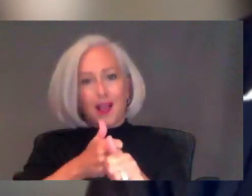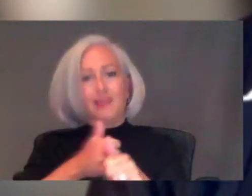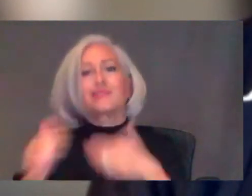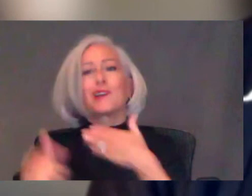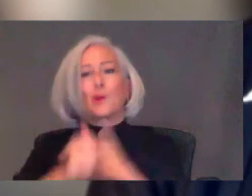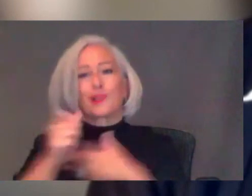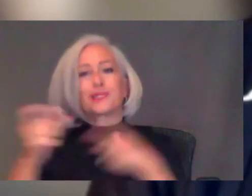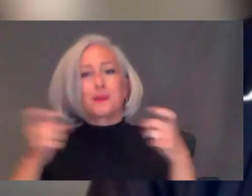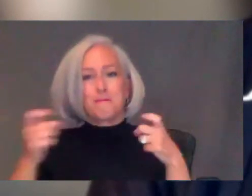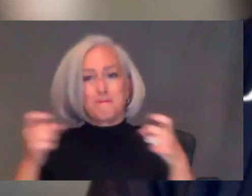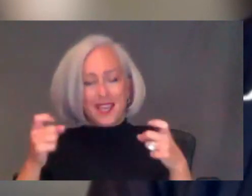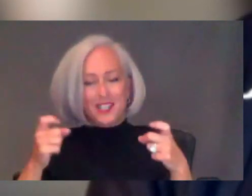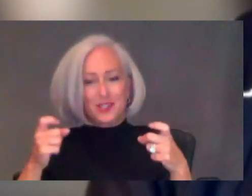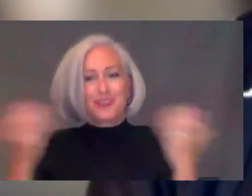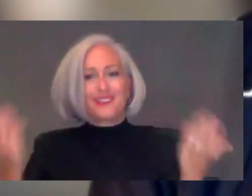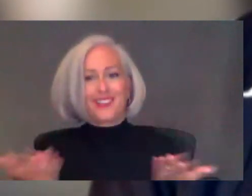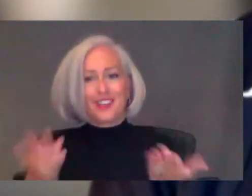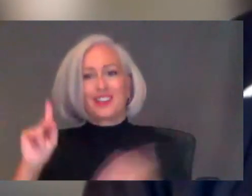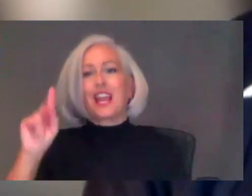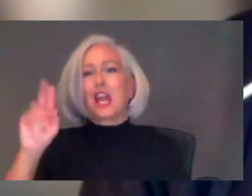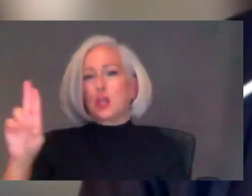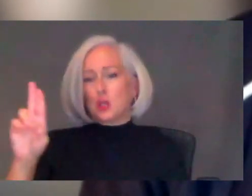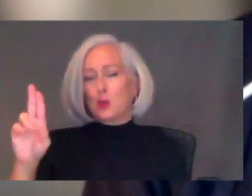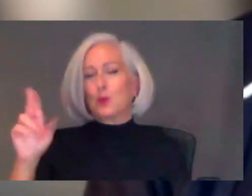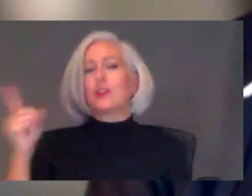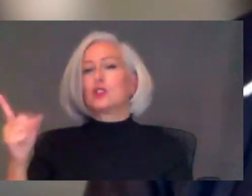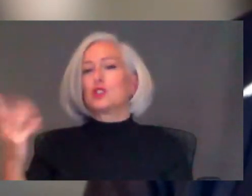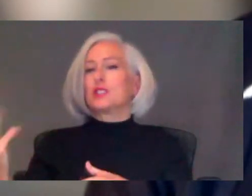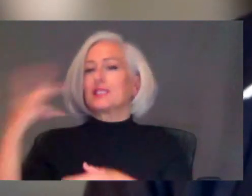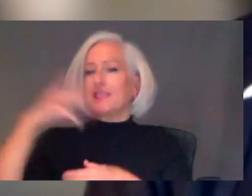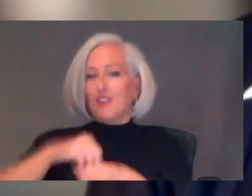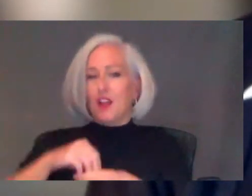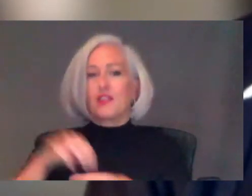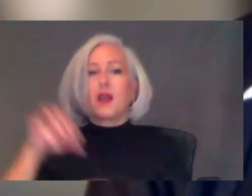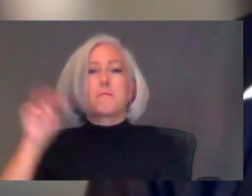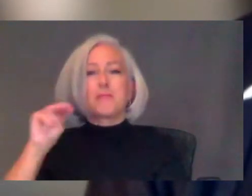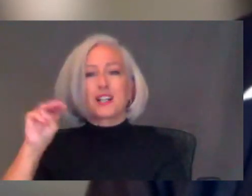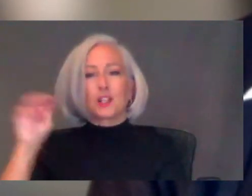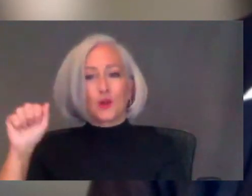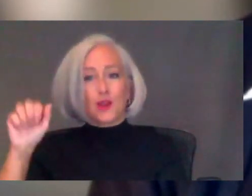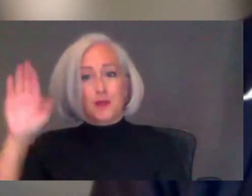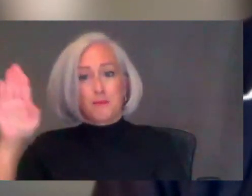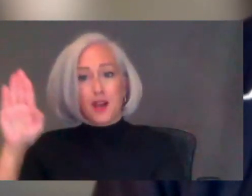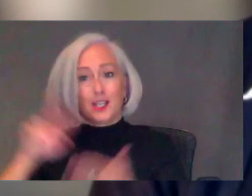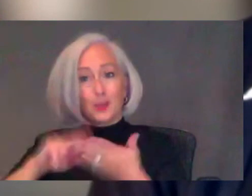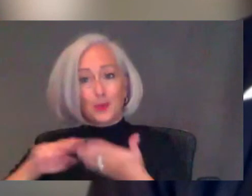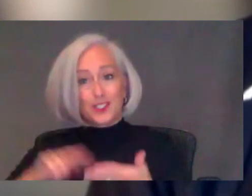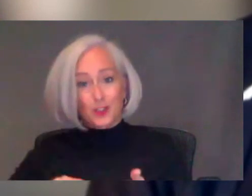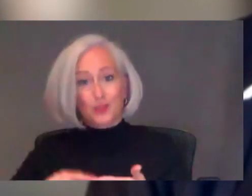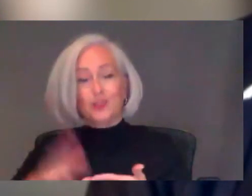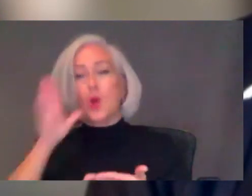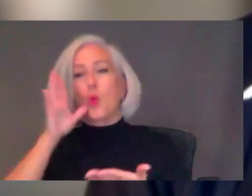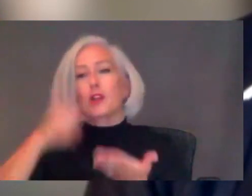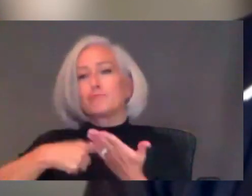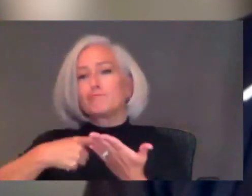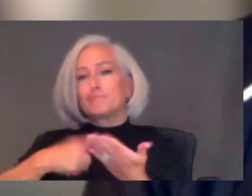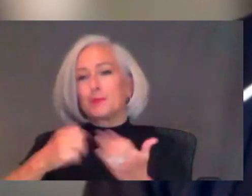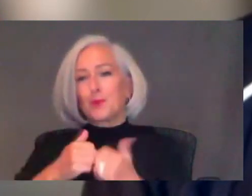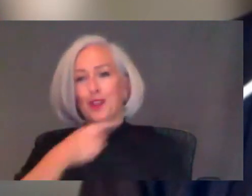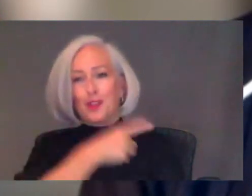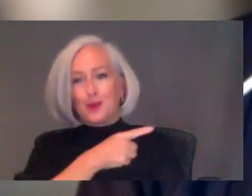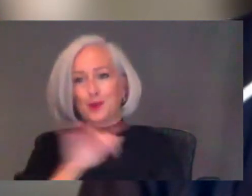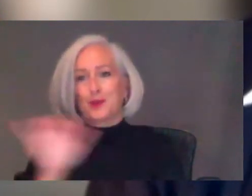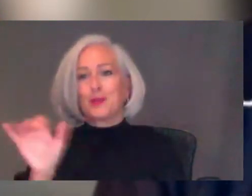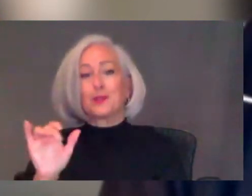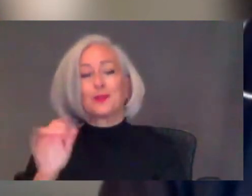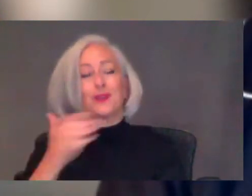Amber? Where's Amber? Get an Amber in here. Well, we're excited to talk with you here in just a moment. Okay,